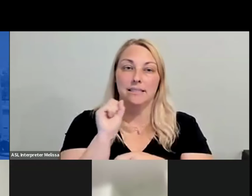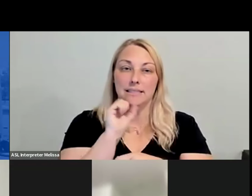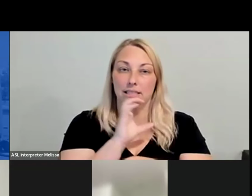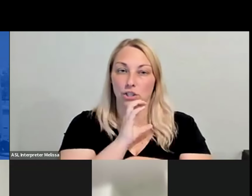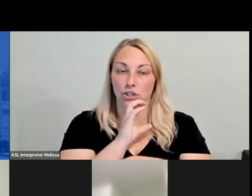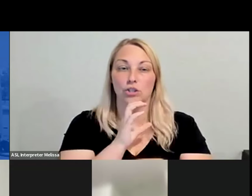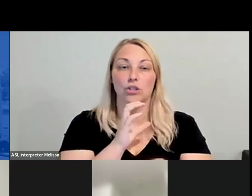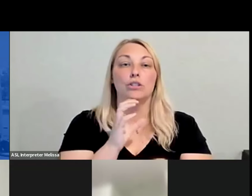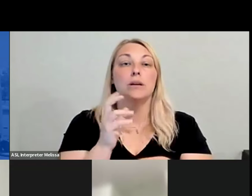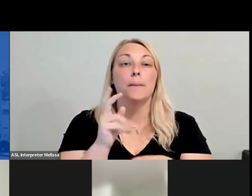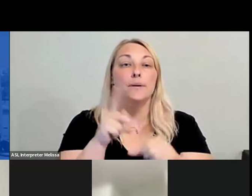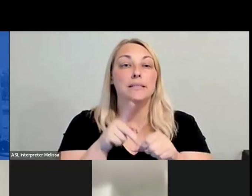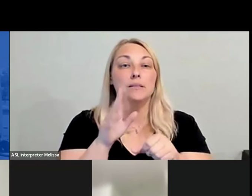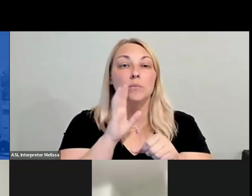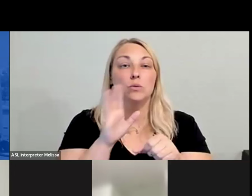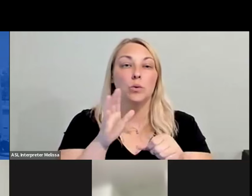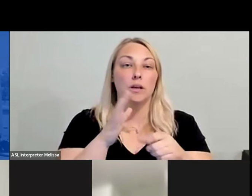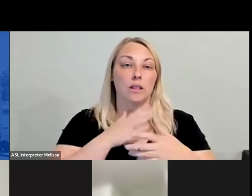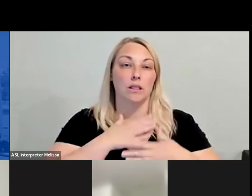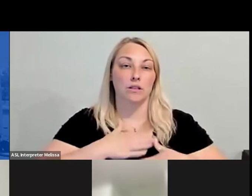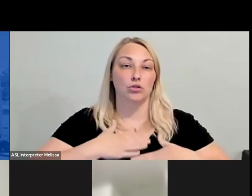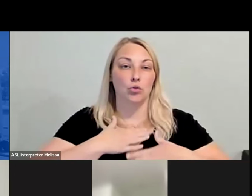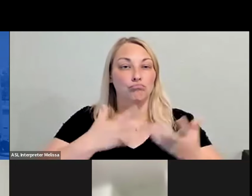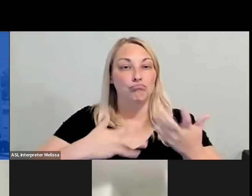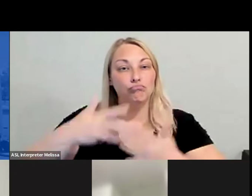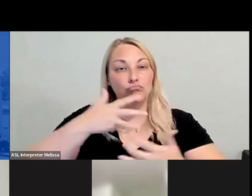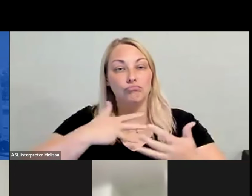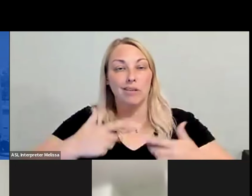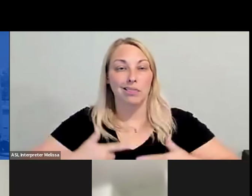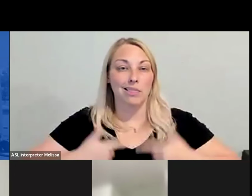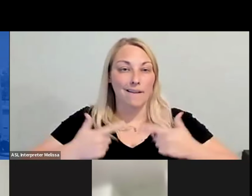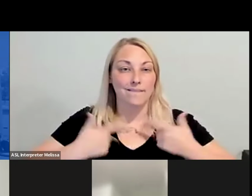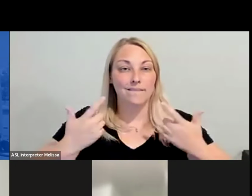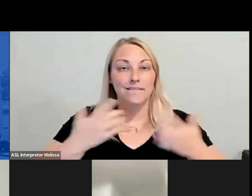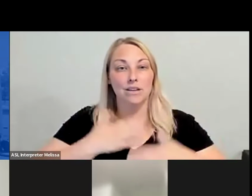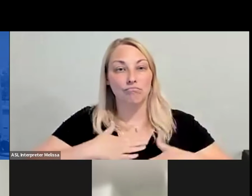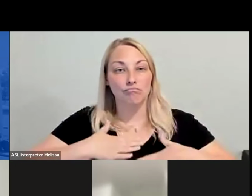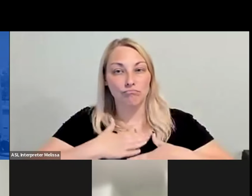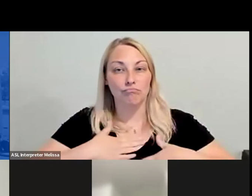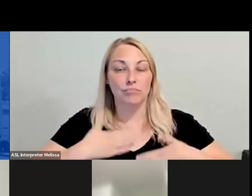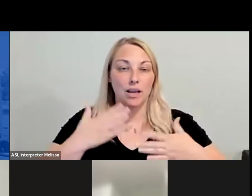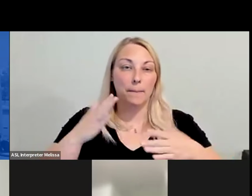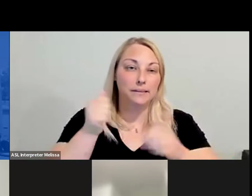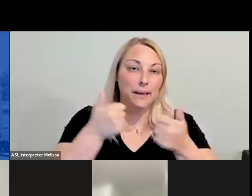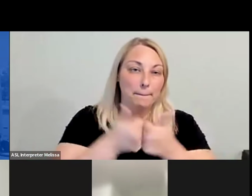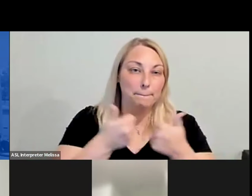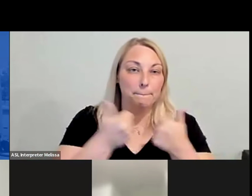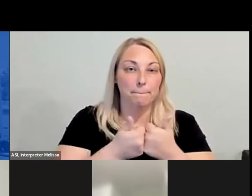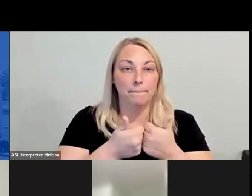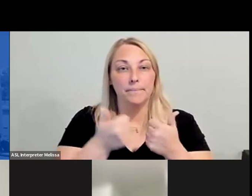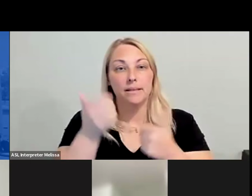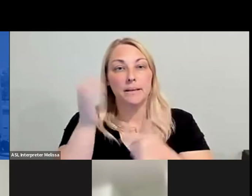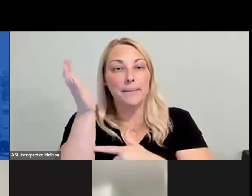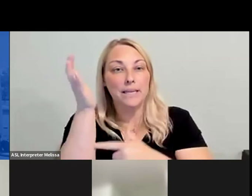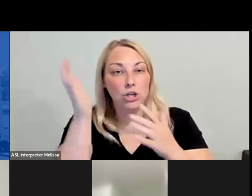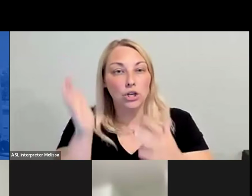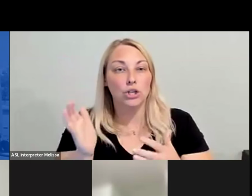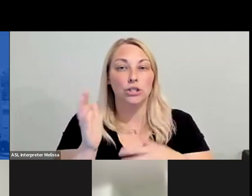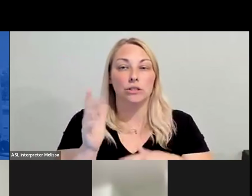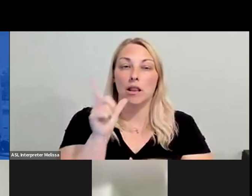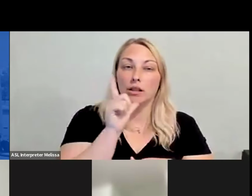each other as they experience live entertainment, music, health exhibits, board games, and guest speakers. Lunch will